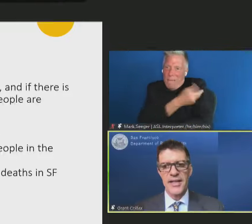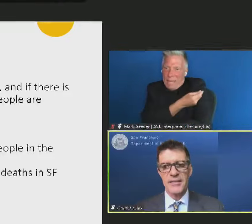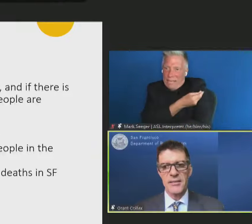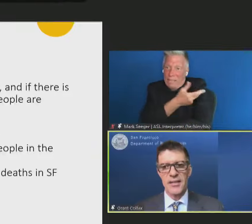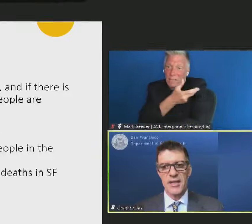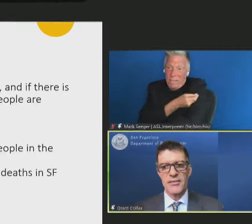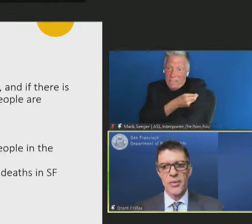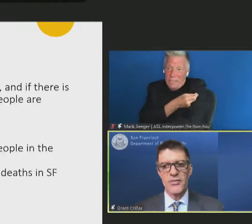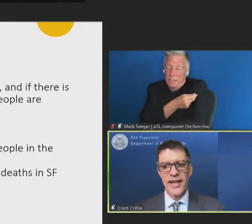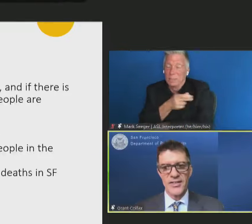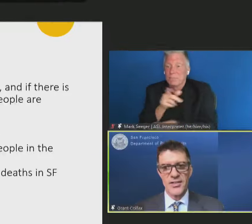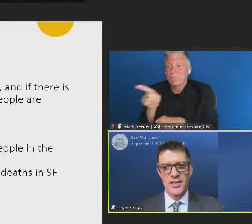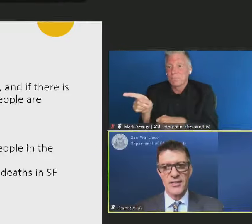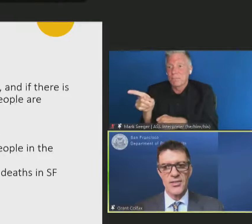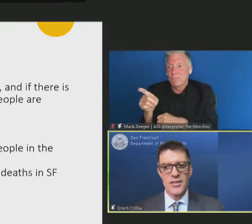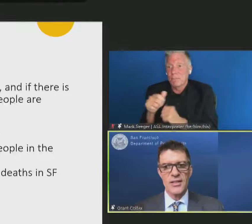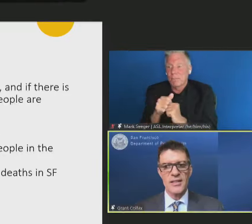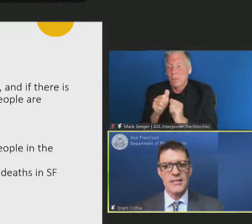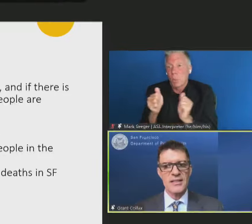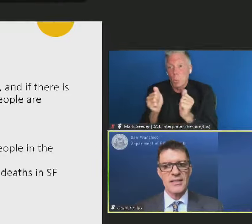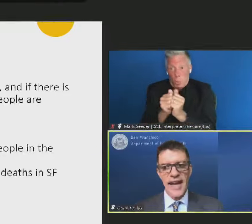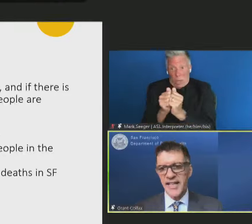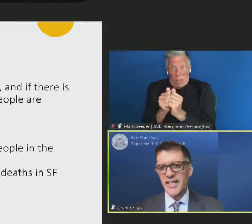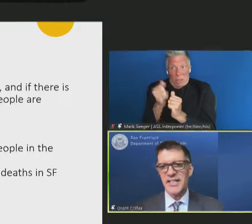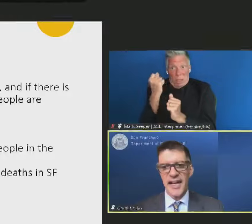and that with vaccines,